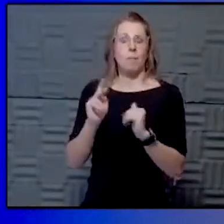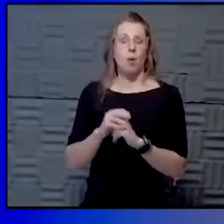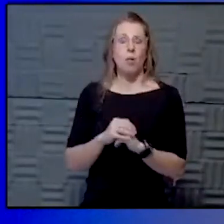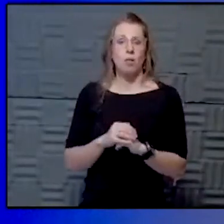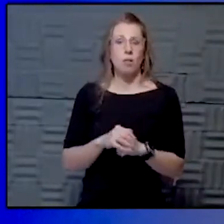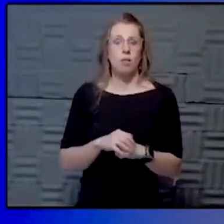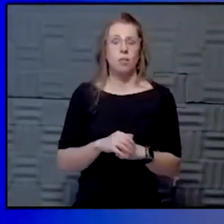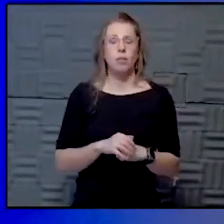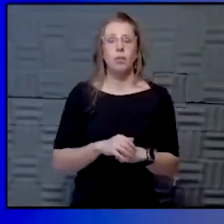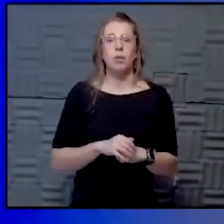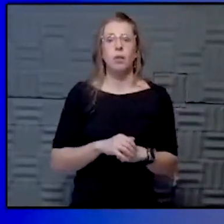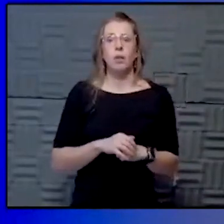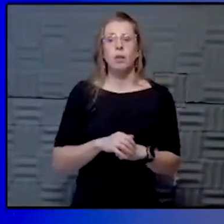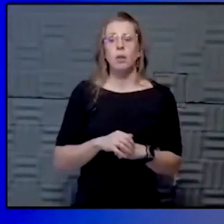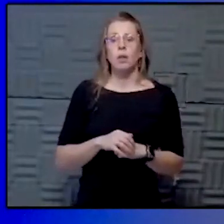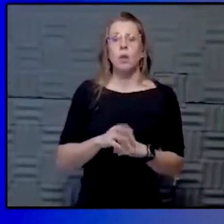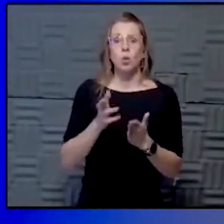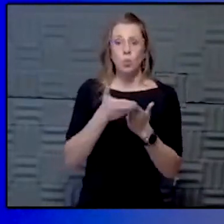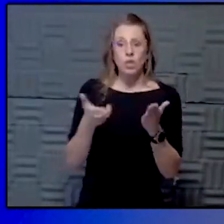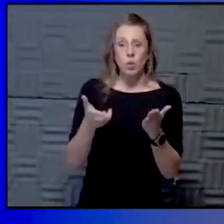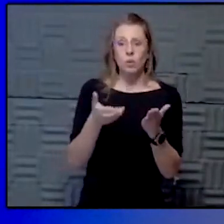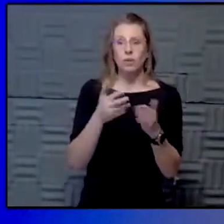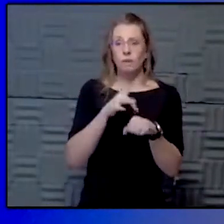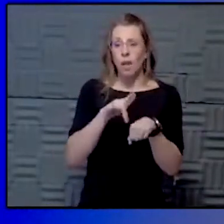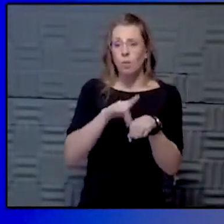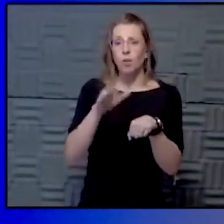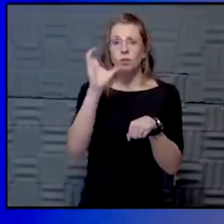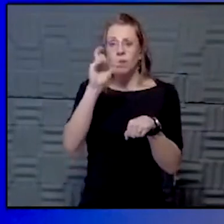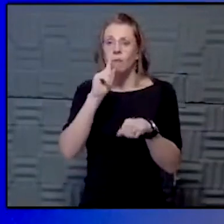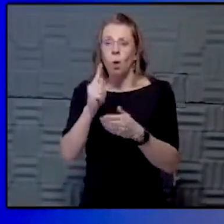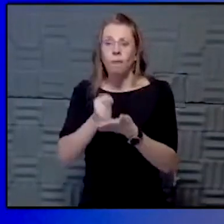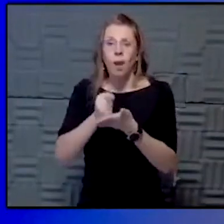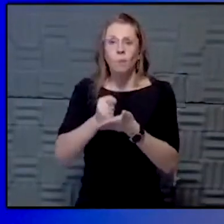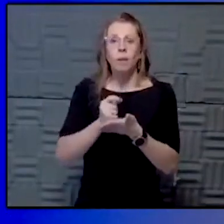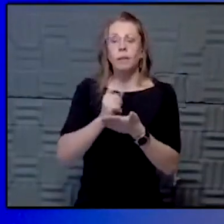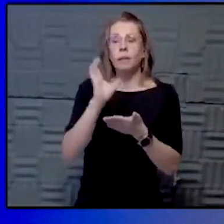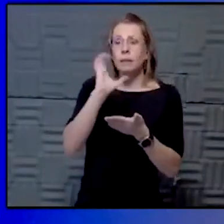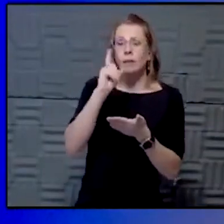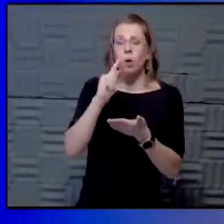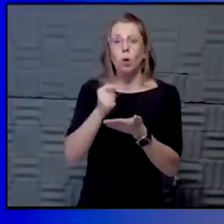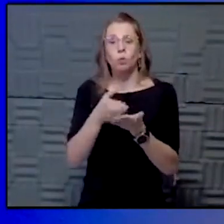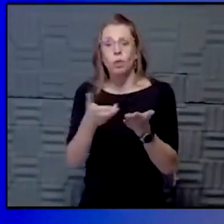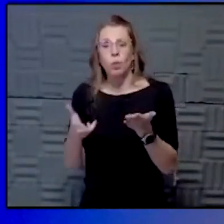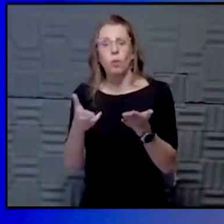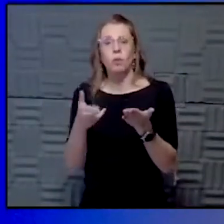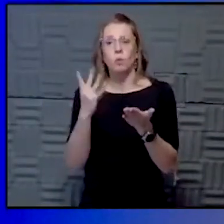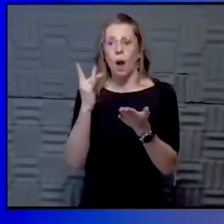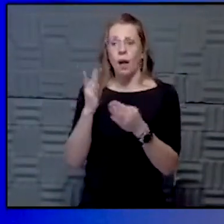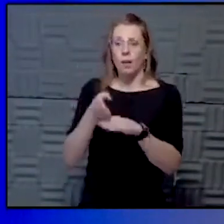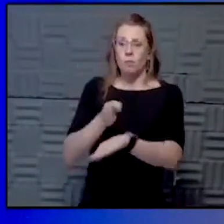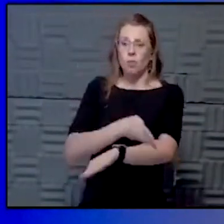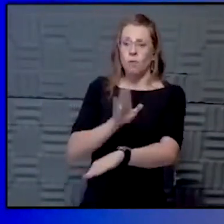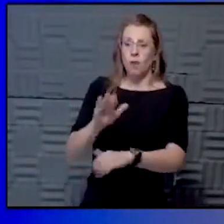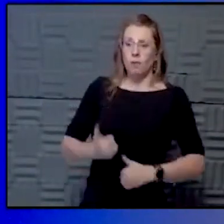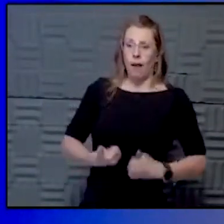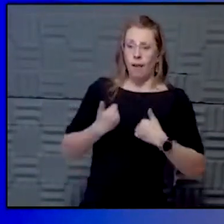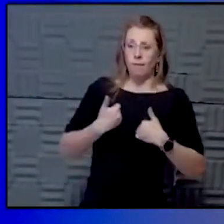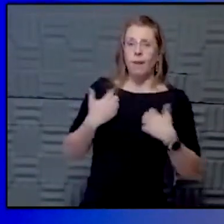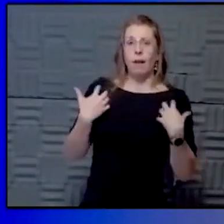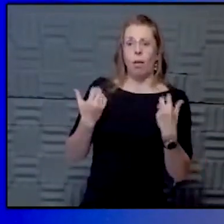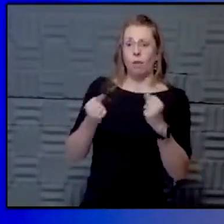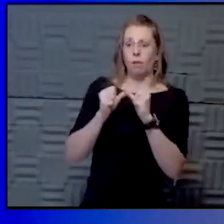Let people have those resources to seek out that therapy, seek out those resources to really get better and stay healthy, because it's